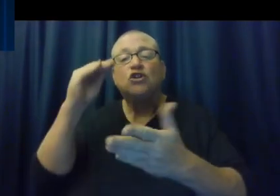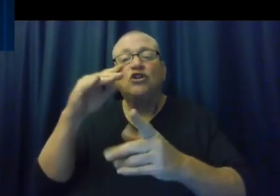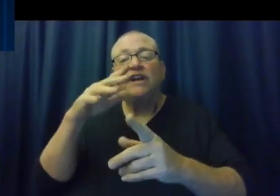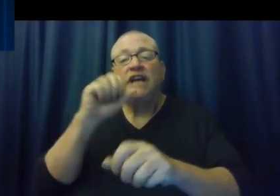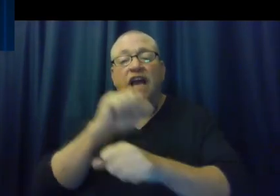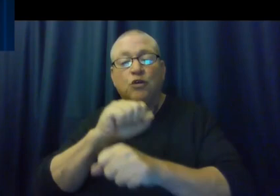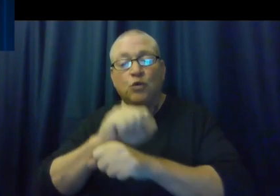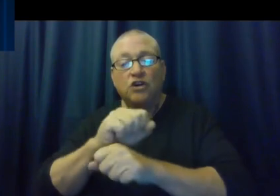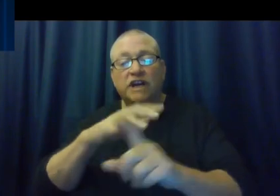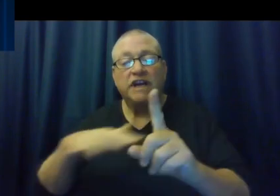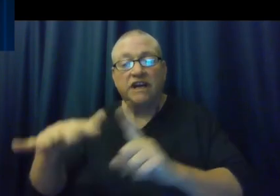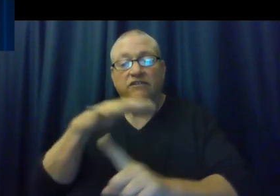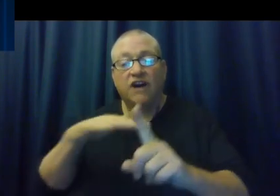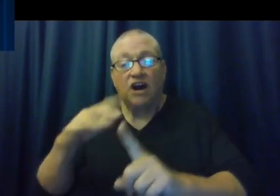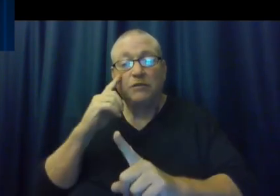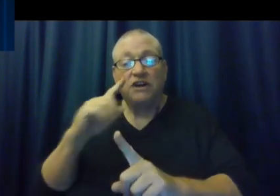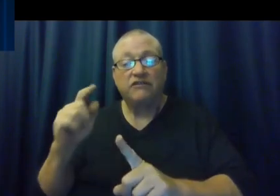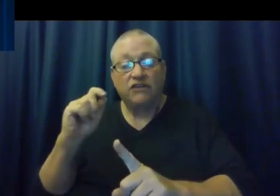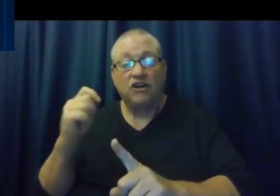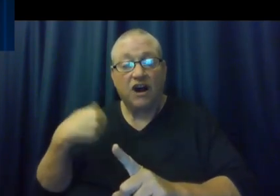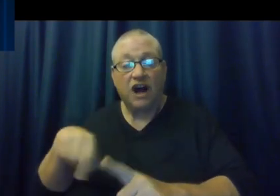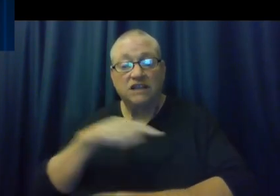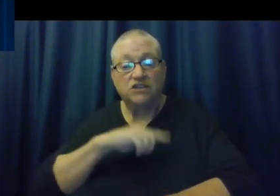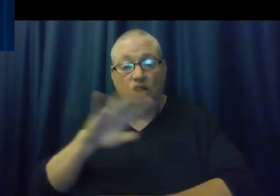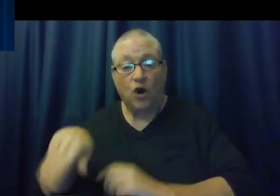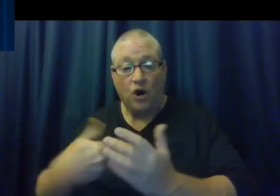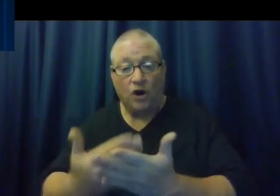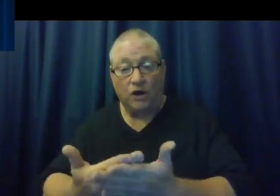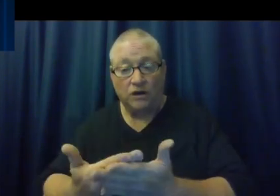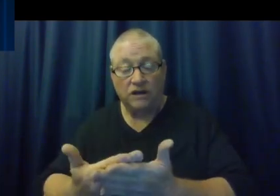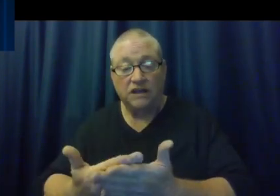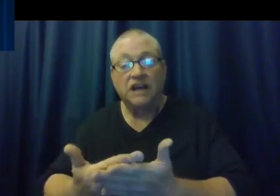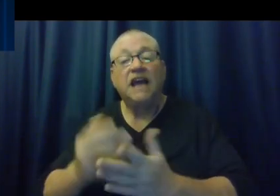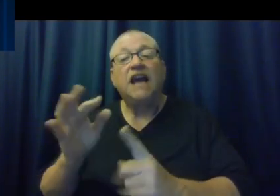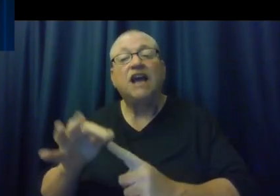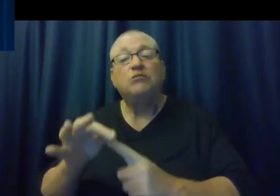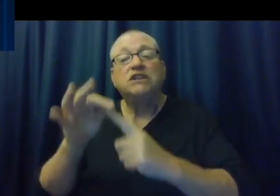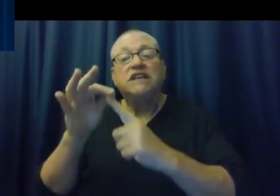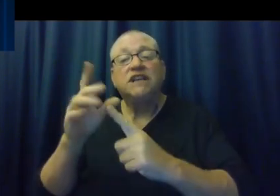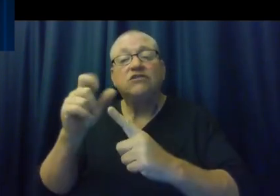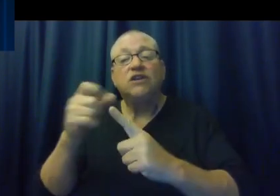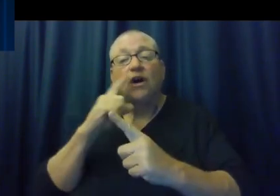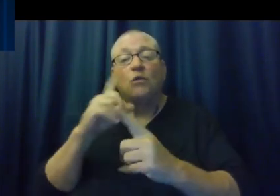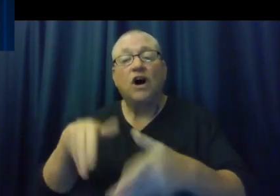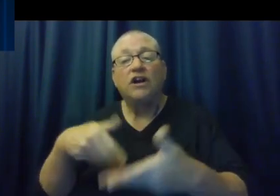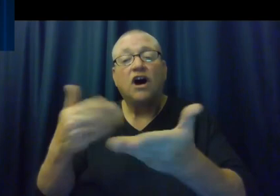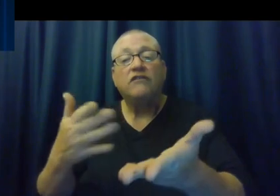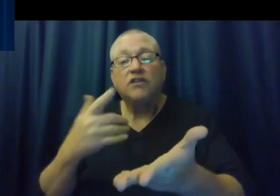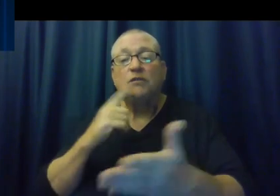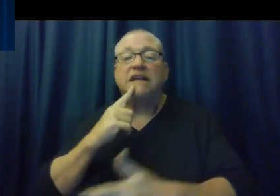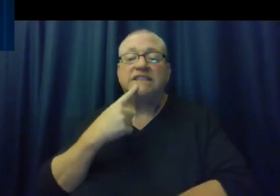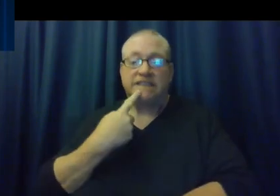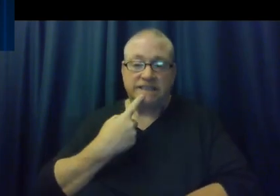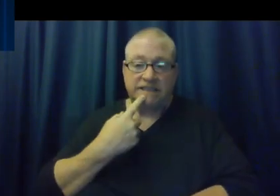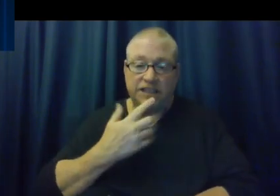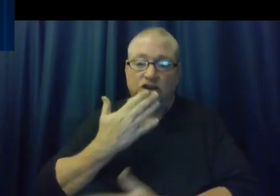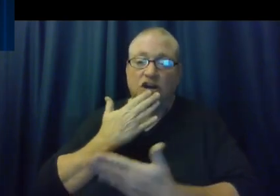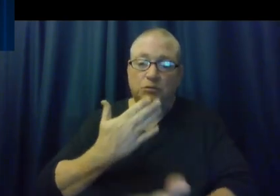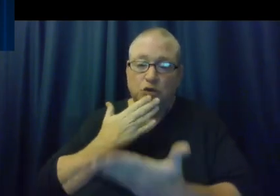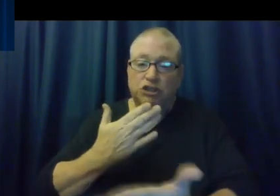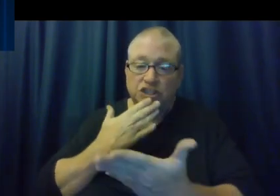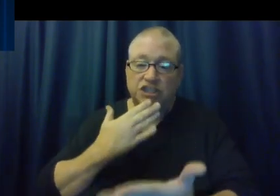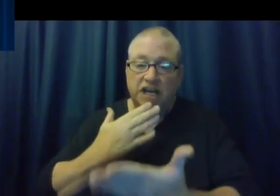us all. In particular, I want to express my sincere appreciation to two special